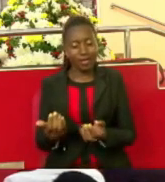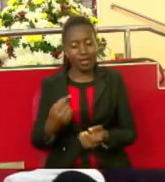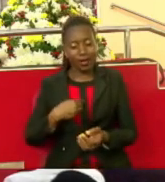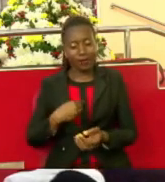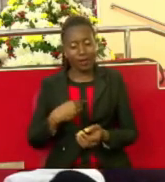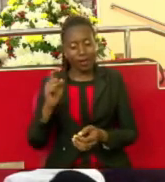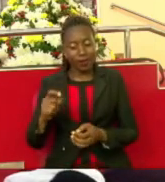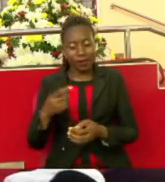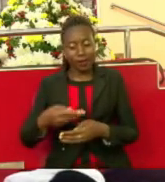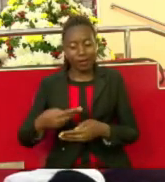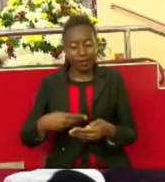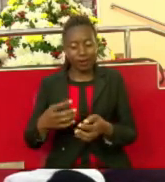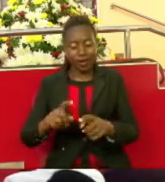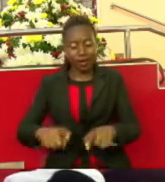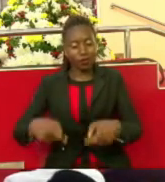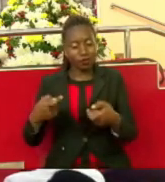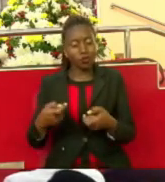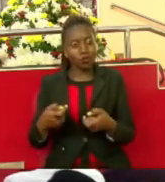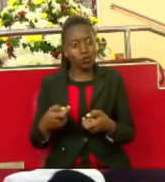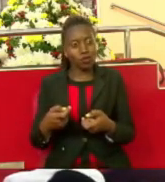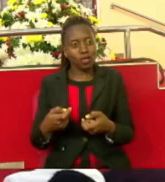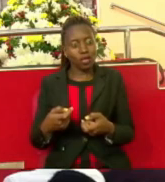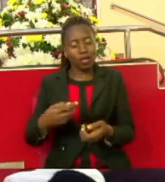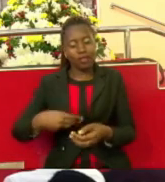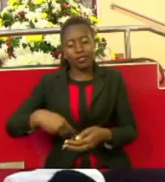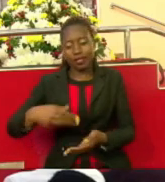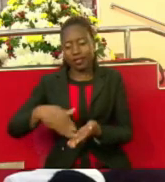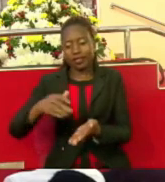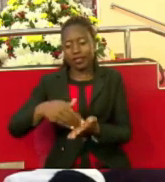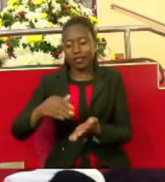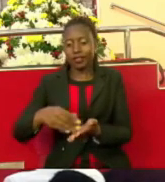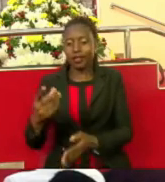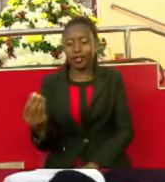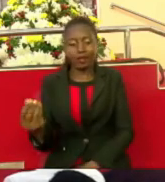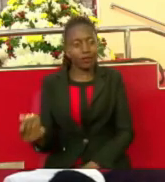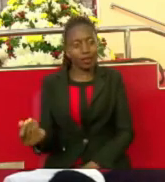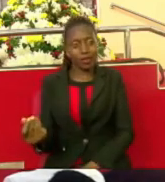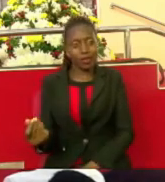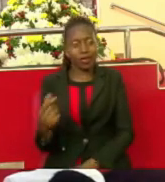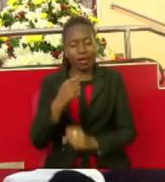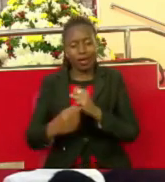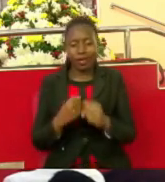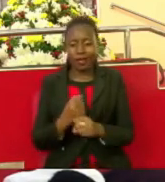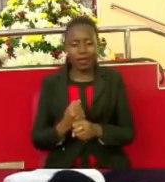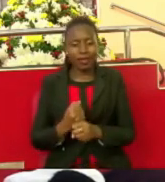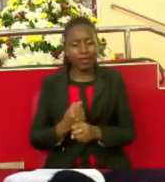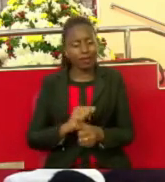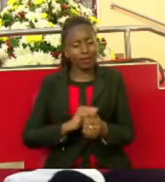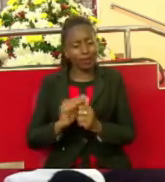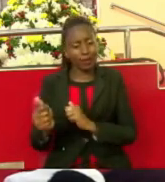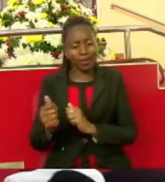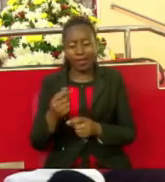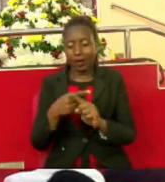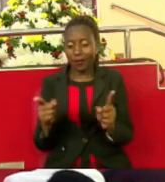get to that jacket and get the money. Kuna pesa zinahitajika, nasema aenda pale na uchukue zile pesa. Years have passed without spending quality time with the